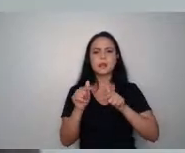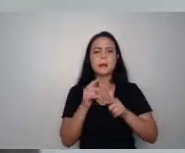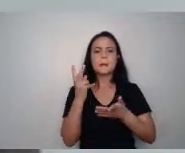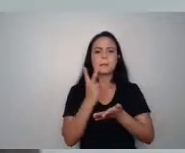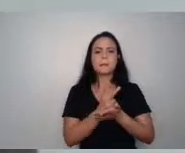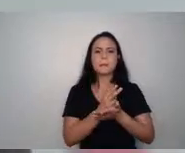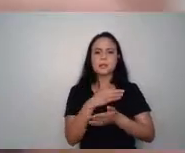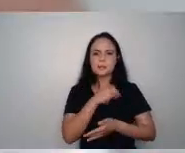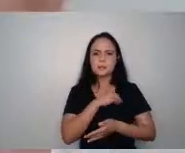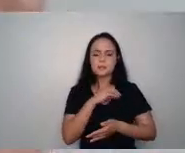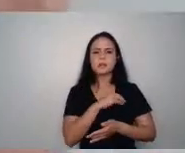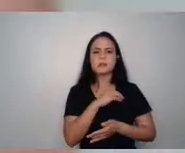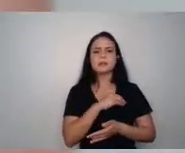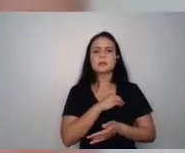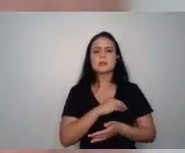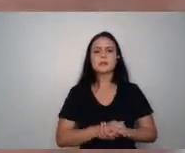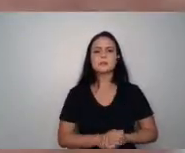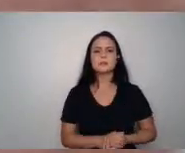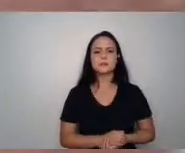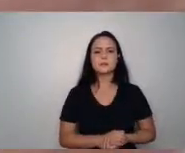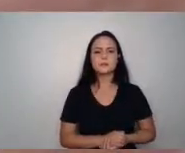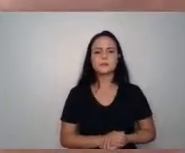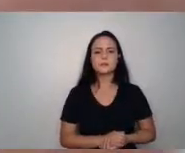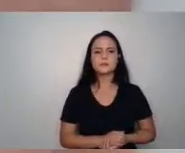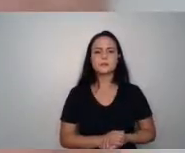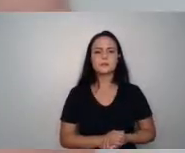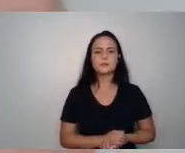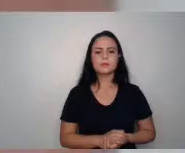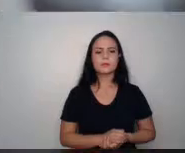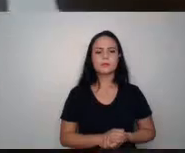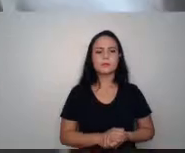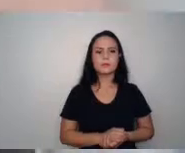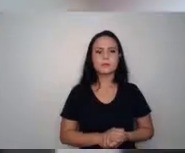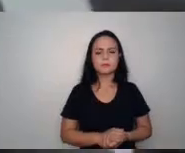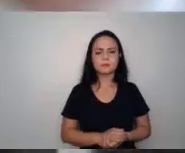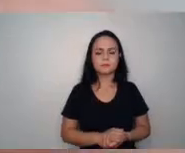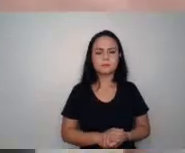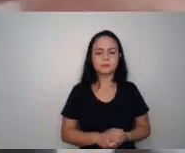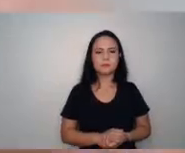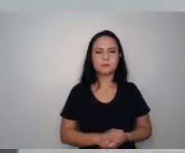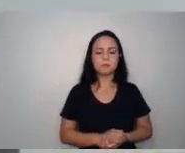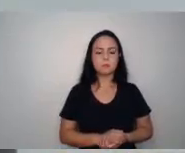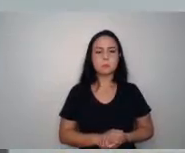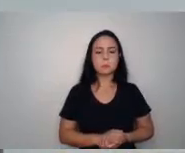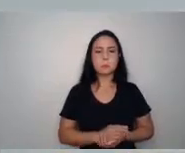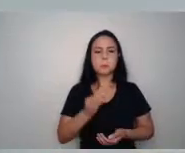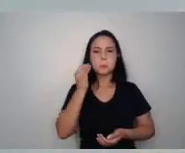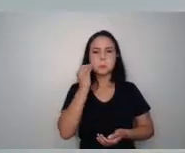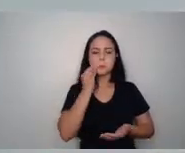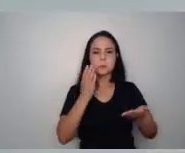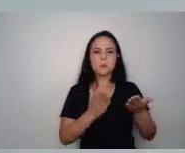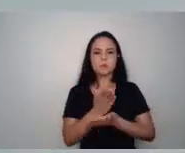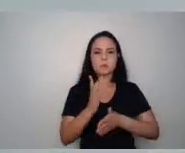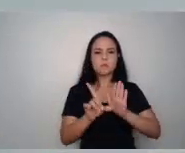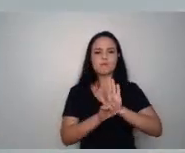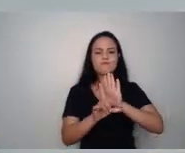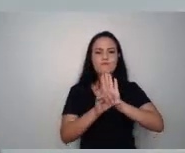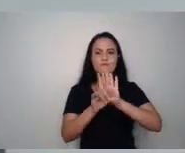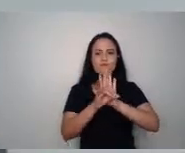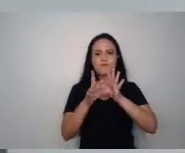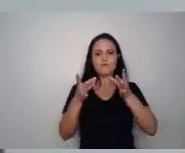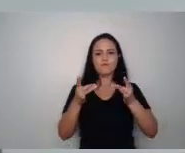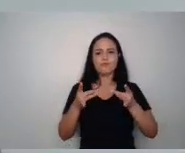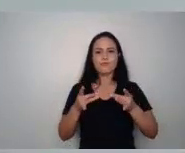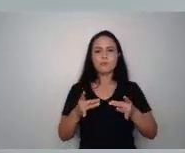We have a law that says that both men and women need to have the same salary. And the 21st century, we're trying